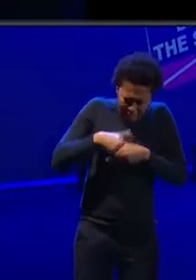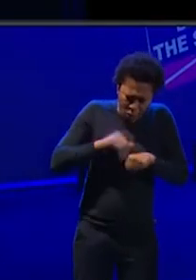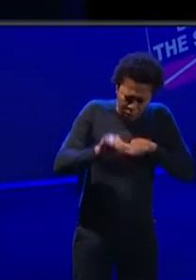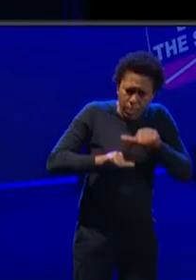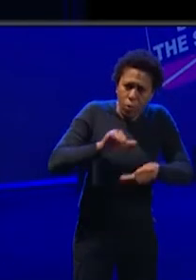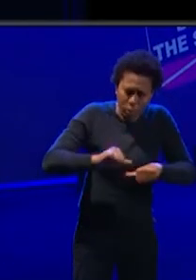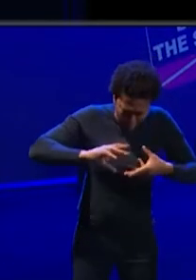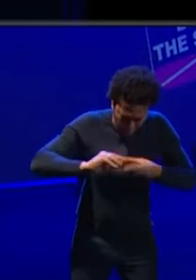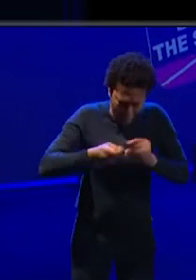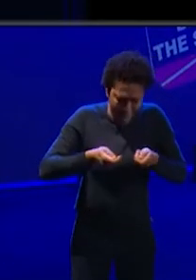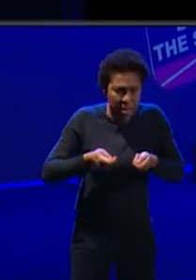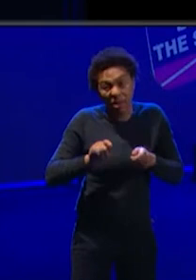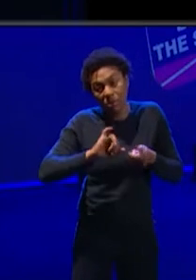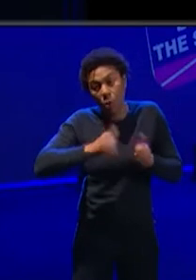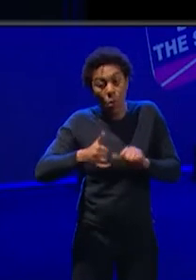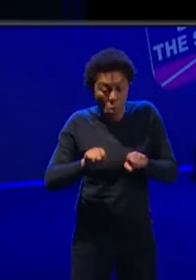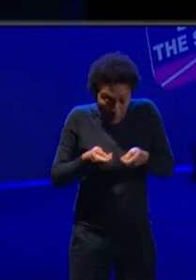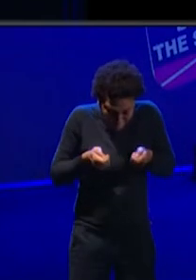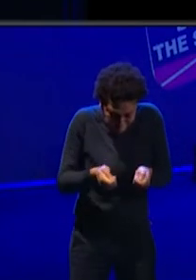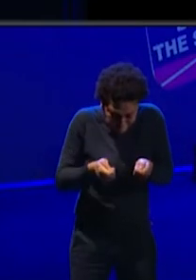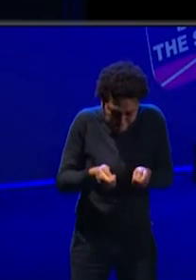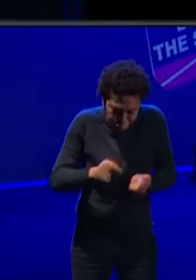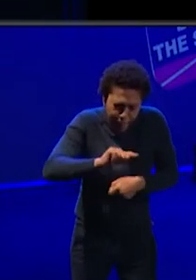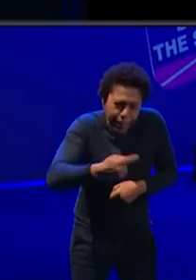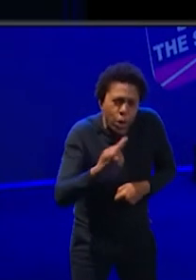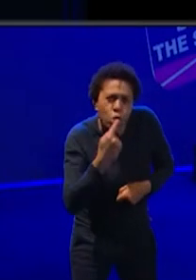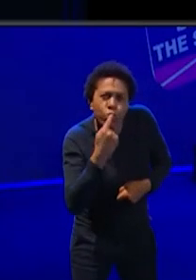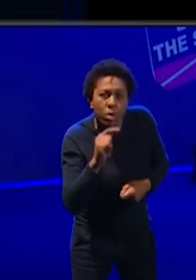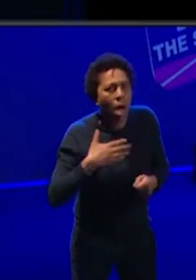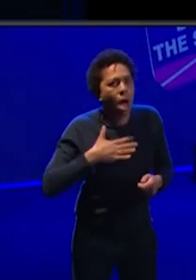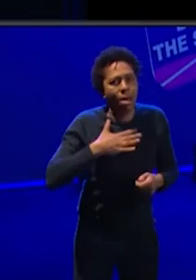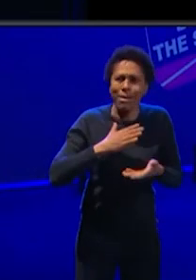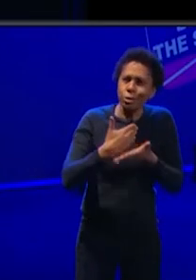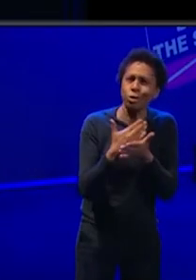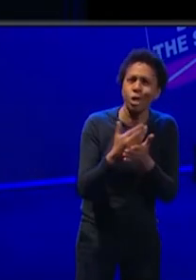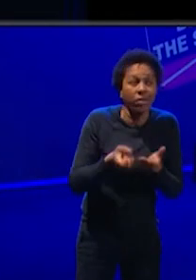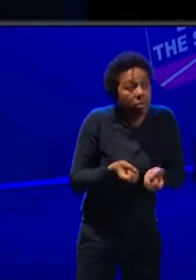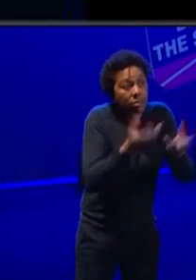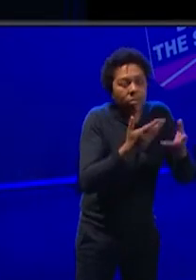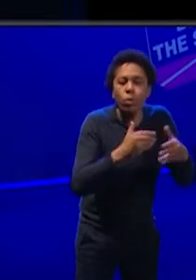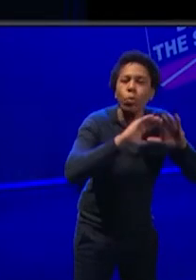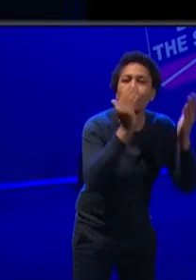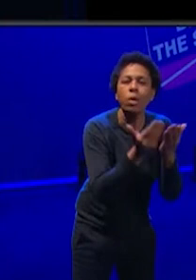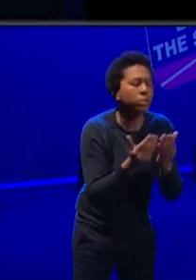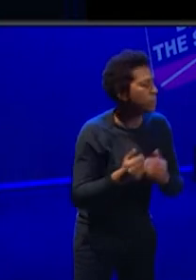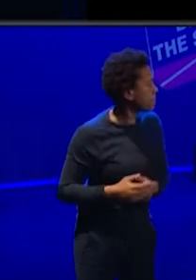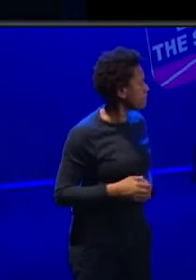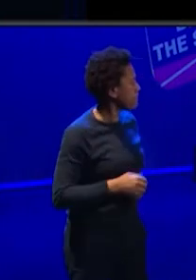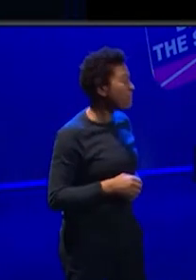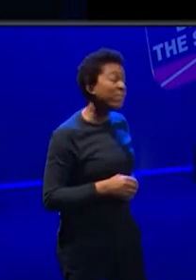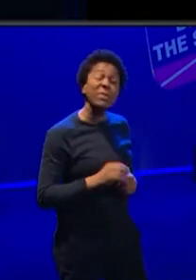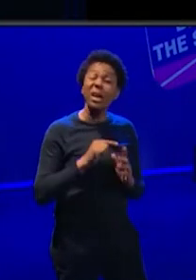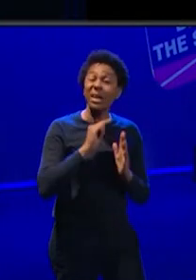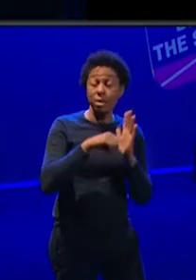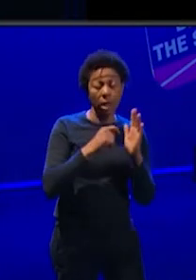people. It's just sharing the joy with the world. That's what I want to be here. Yeah, find spaces where your voice is